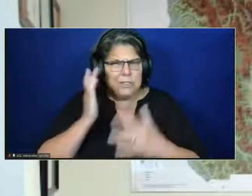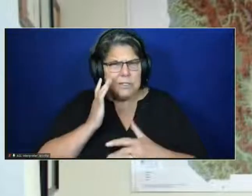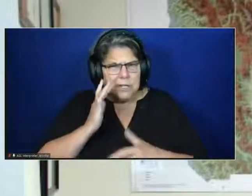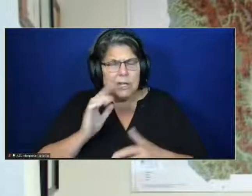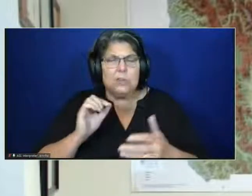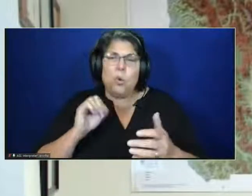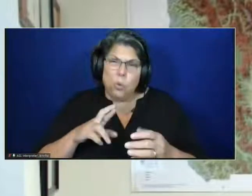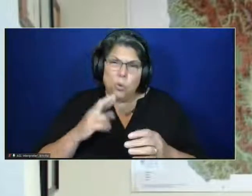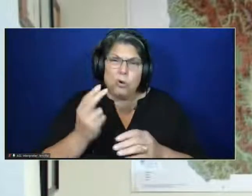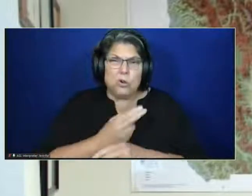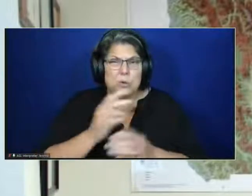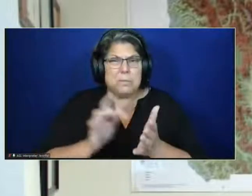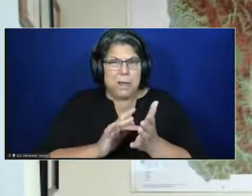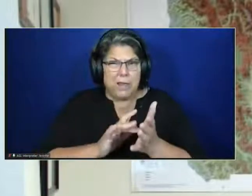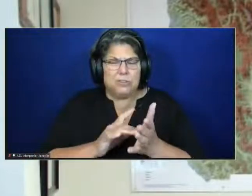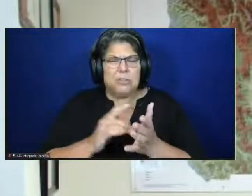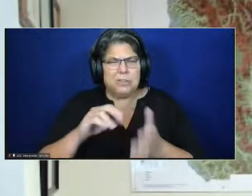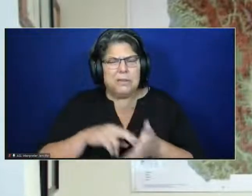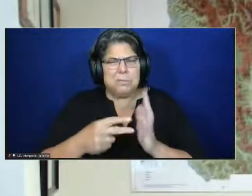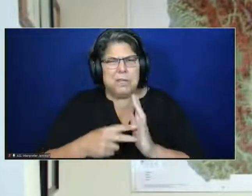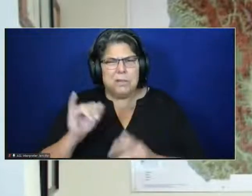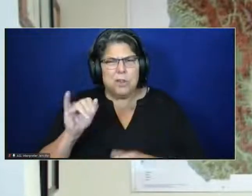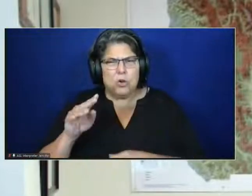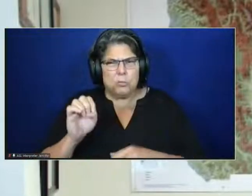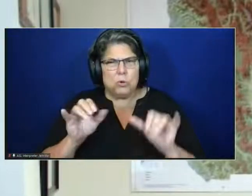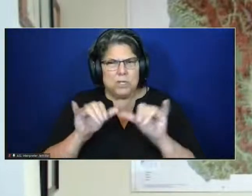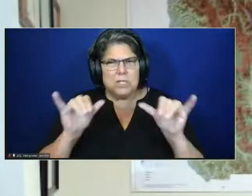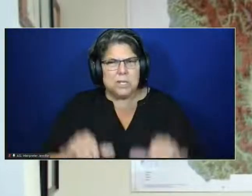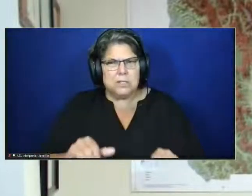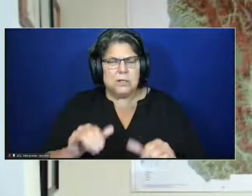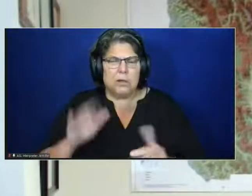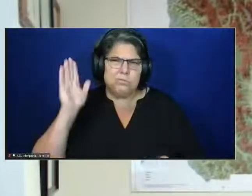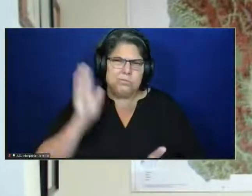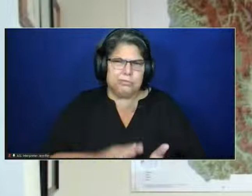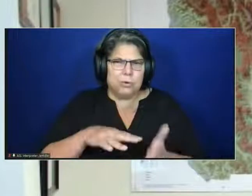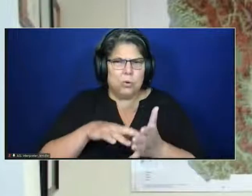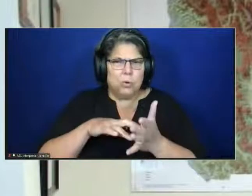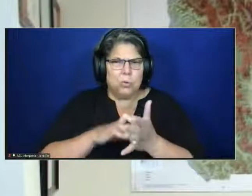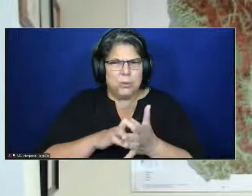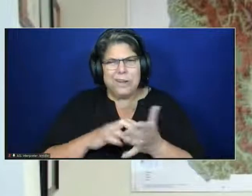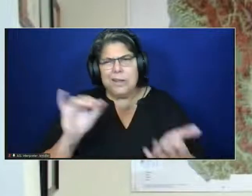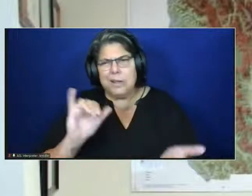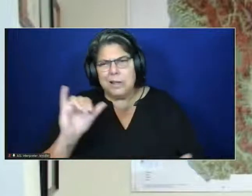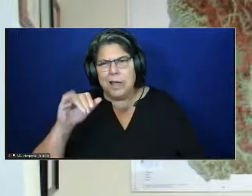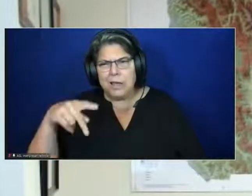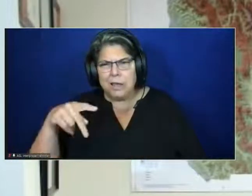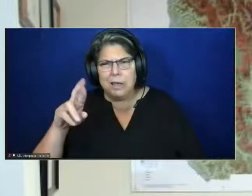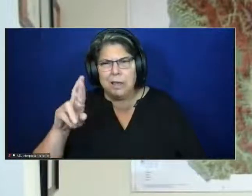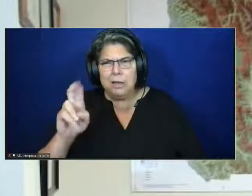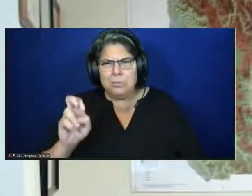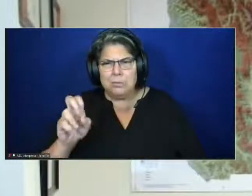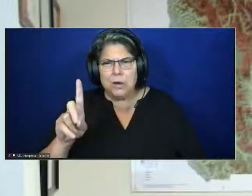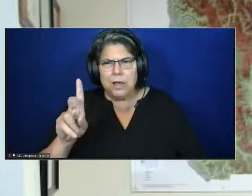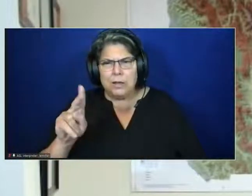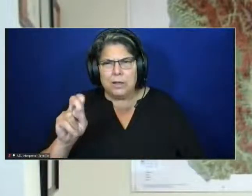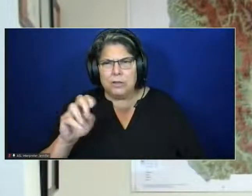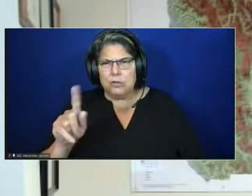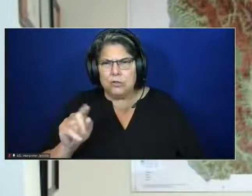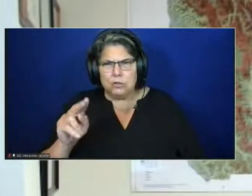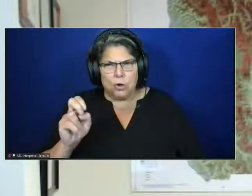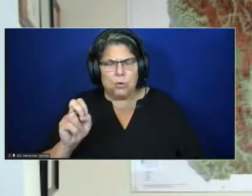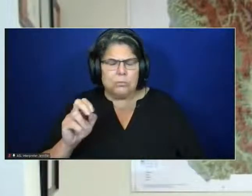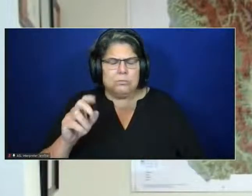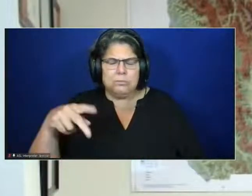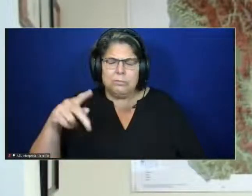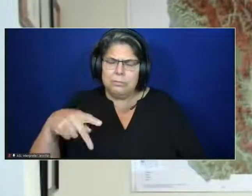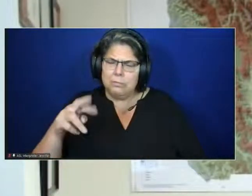that cause immunosuppression. And that is most often prednisone in higher doses, but there are several